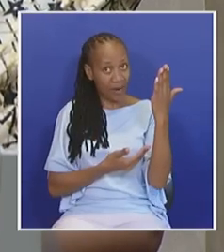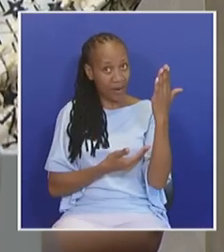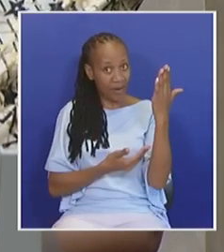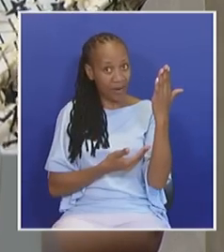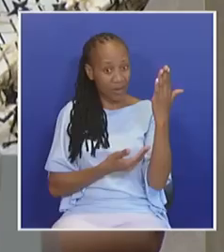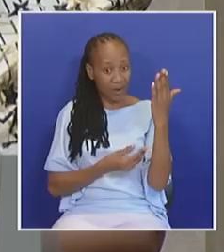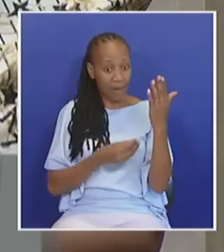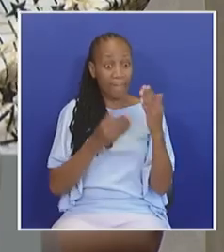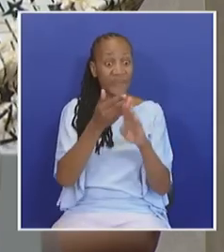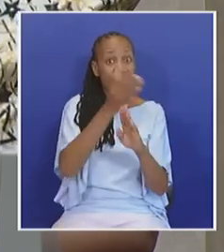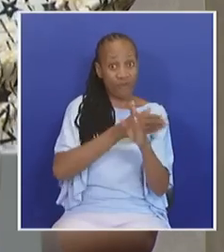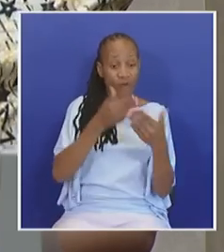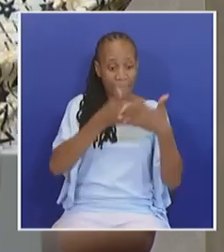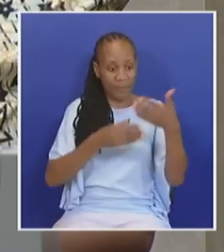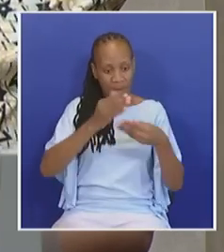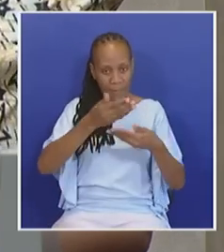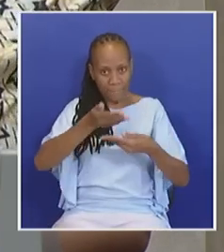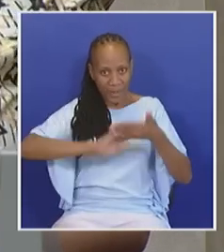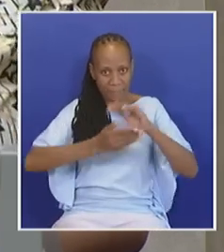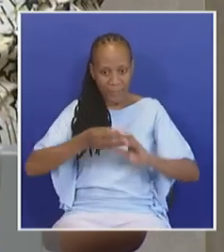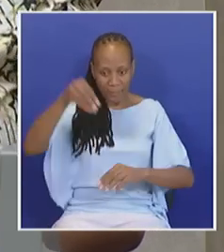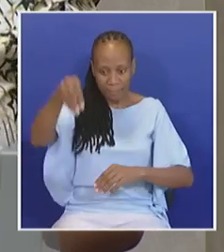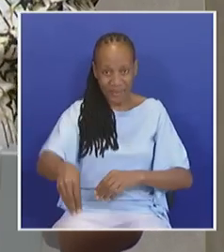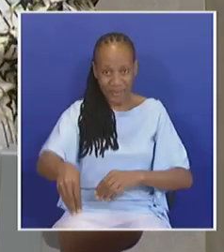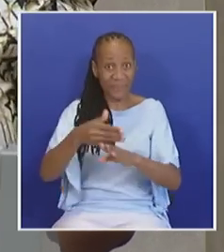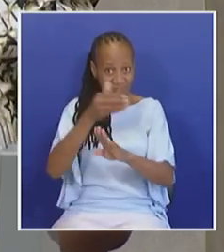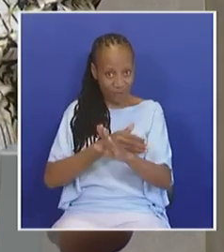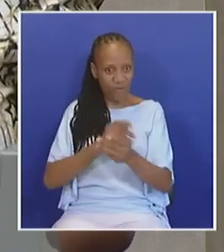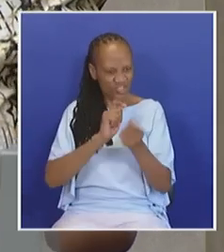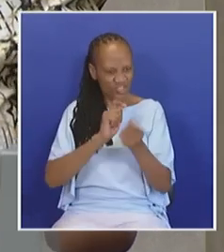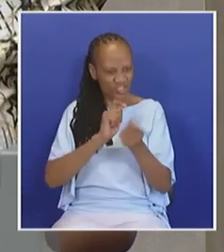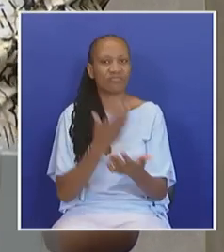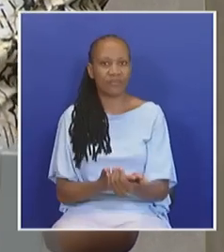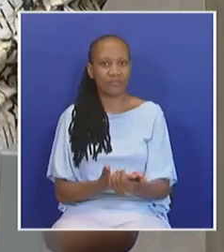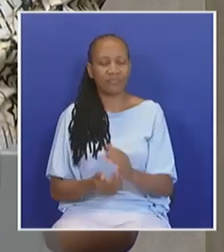box. The amendment further gives the authority to